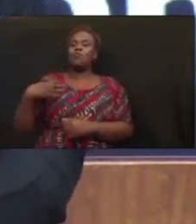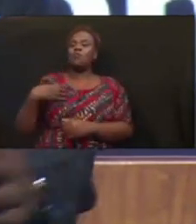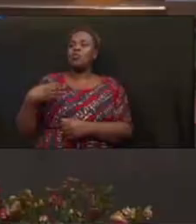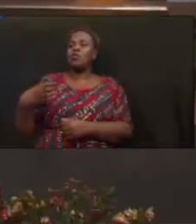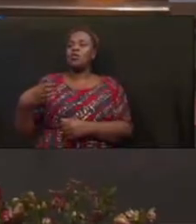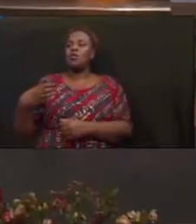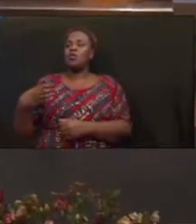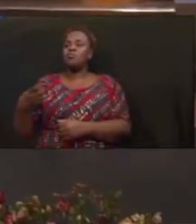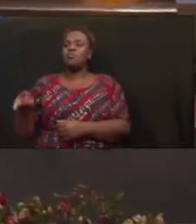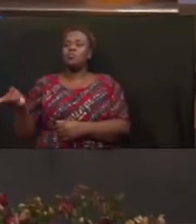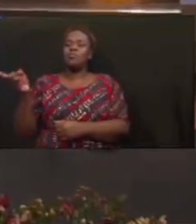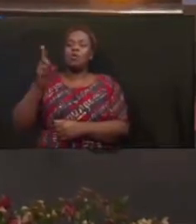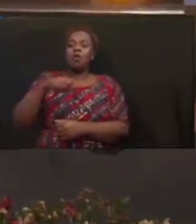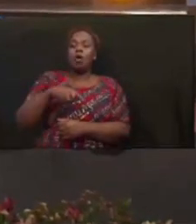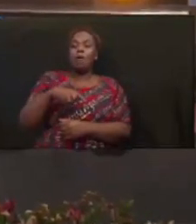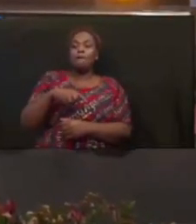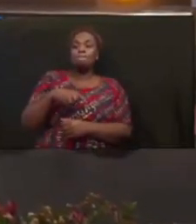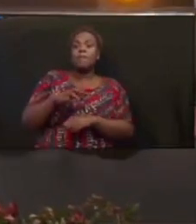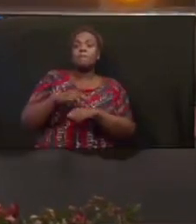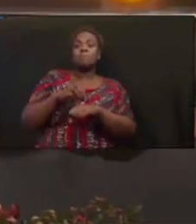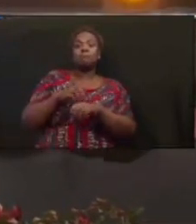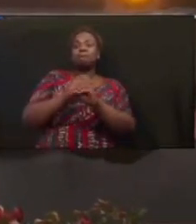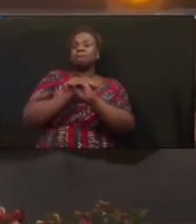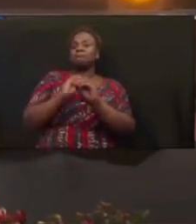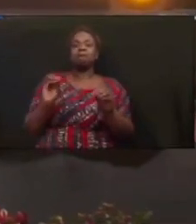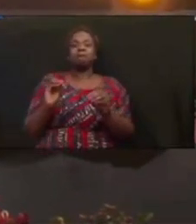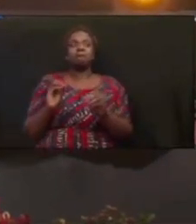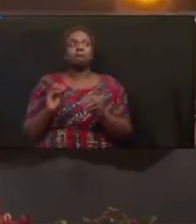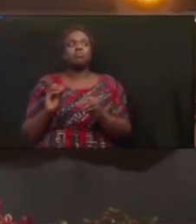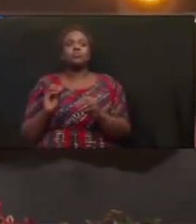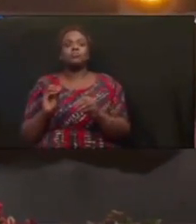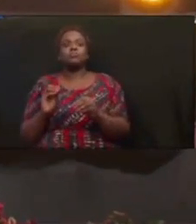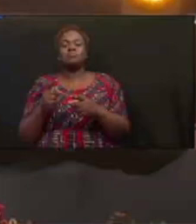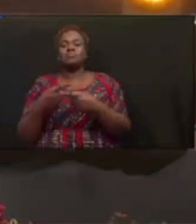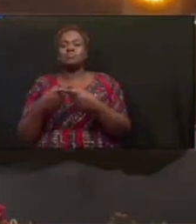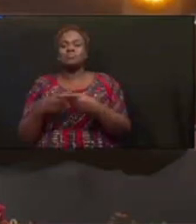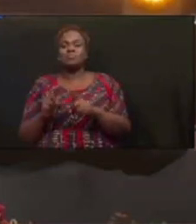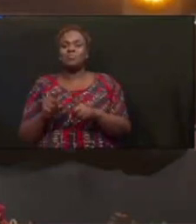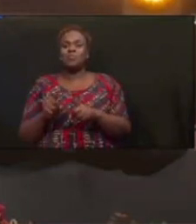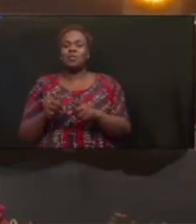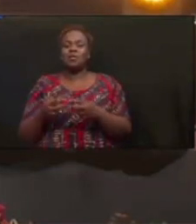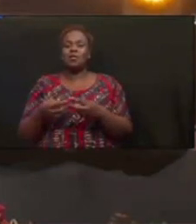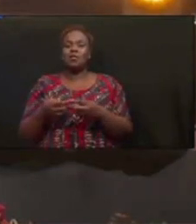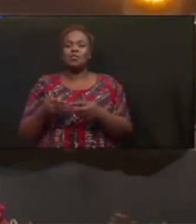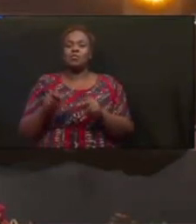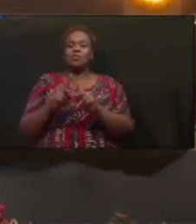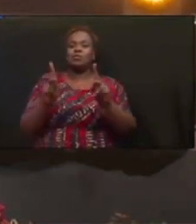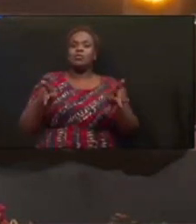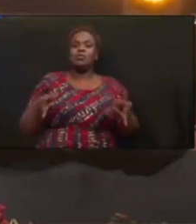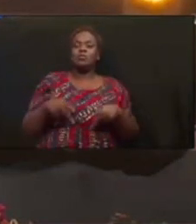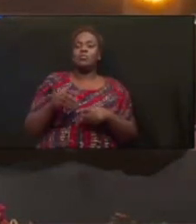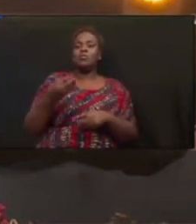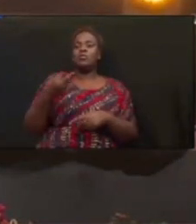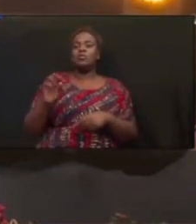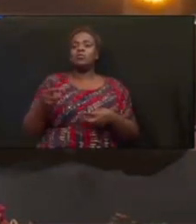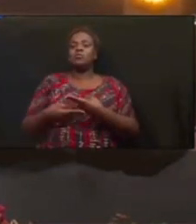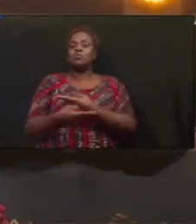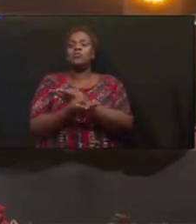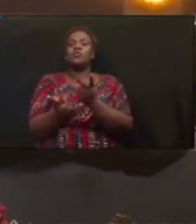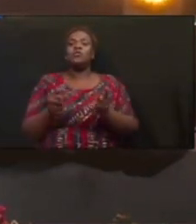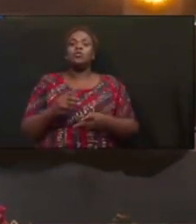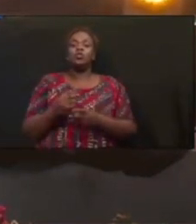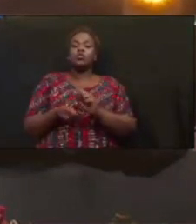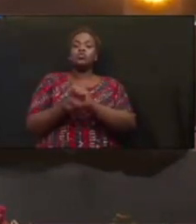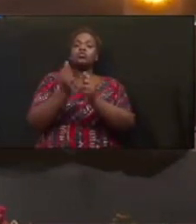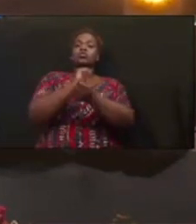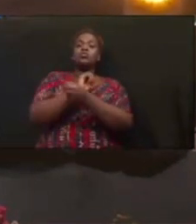come just by buying and selling. There is a place of value, but there is transaction in the realm of the spirit. If you